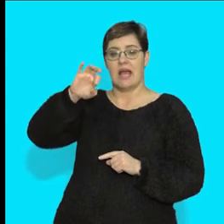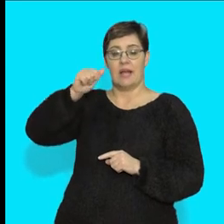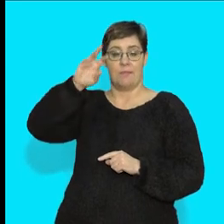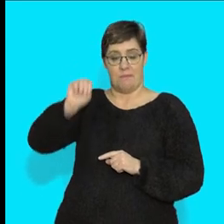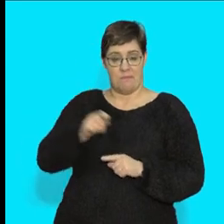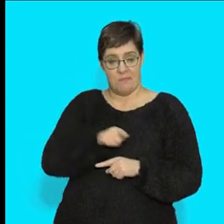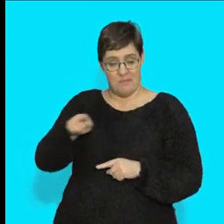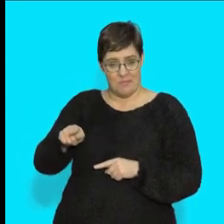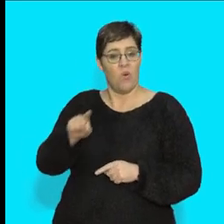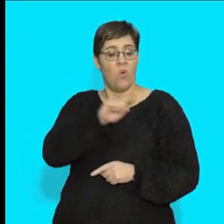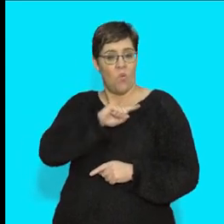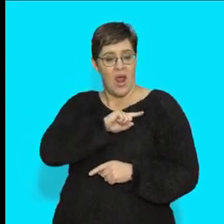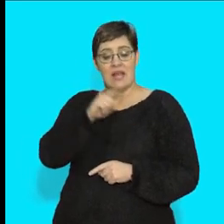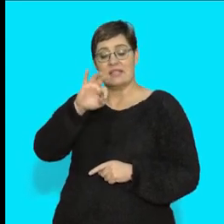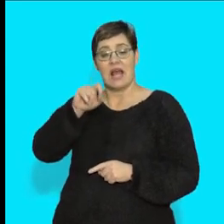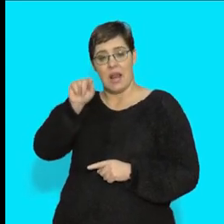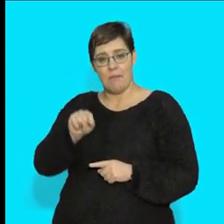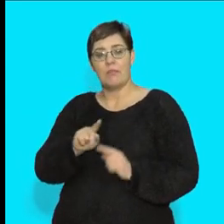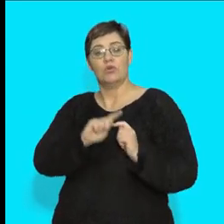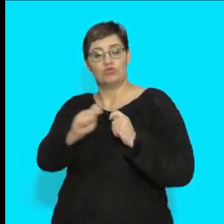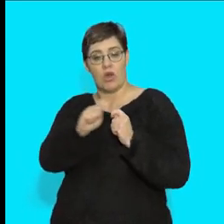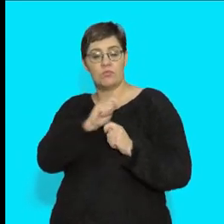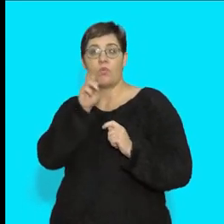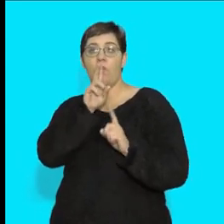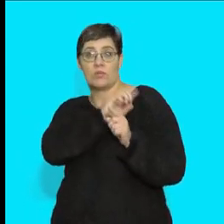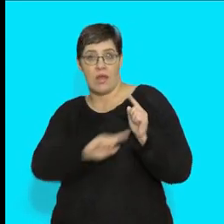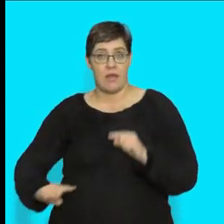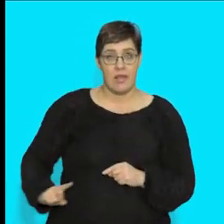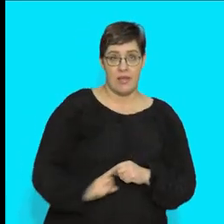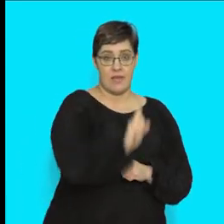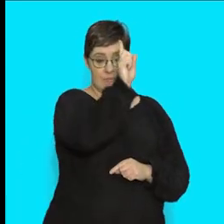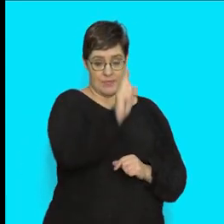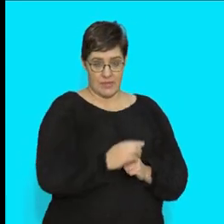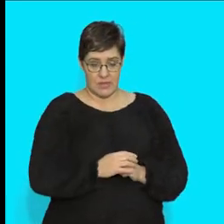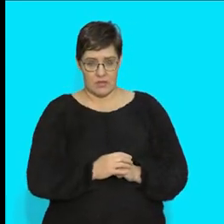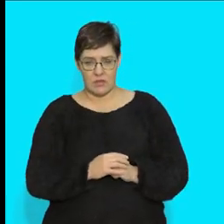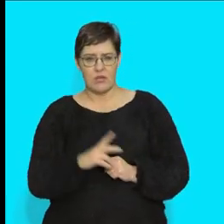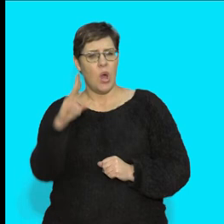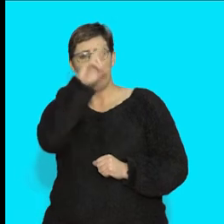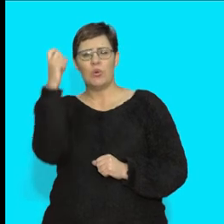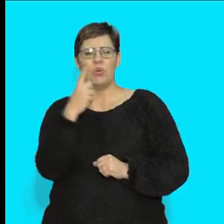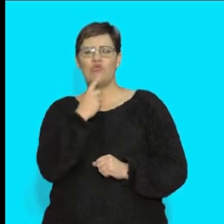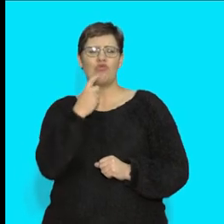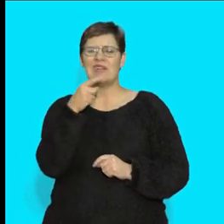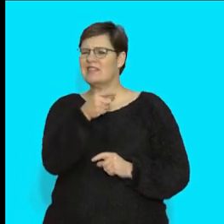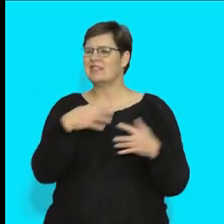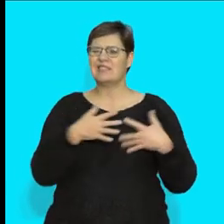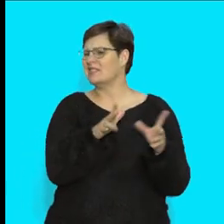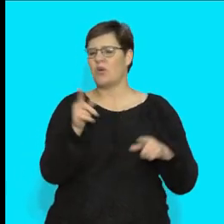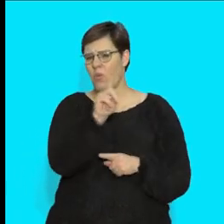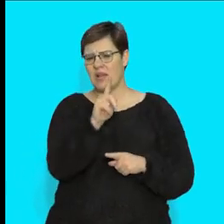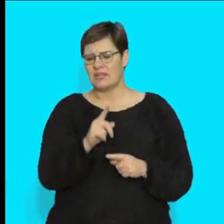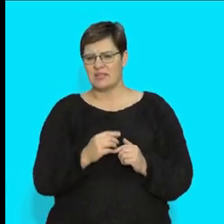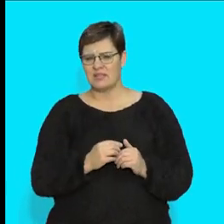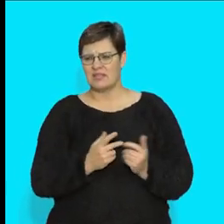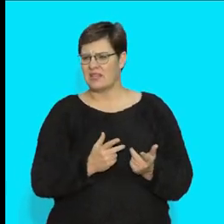Why? Because xylem transports water. Now, what do these blue and these red pathways and this apoplastic and